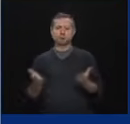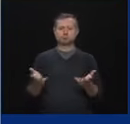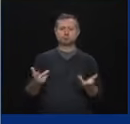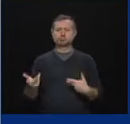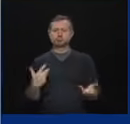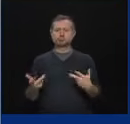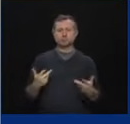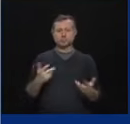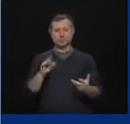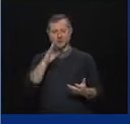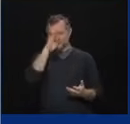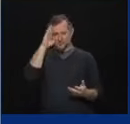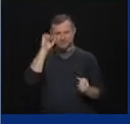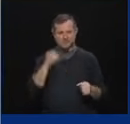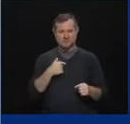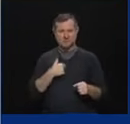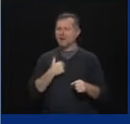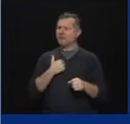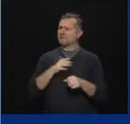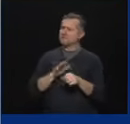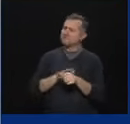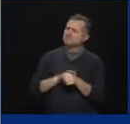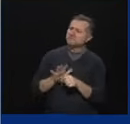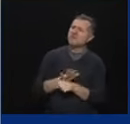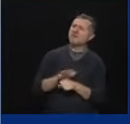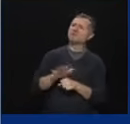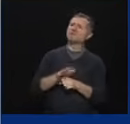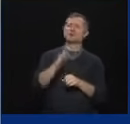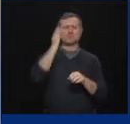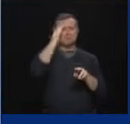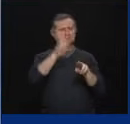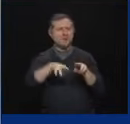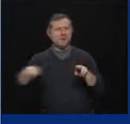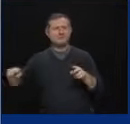beds available if necessary, and ICU beds in particular.